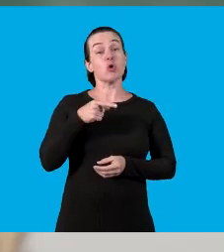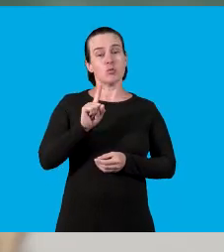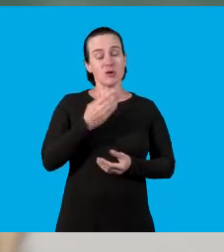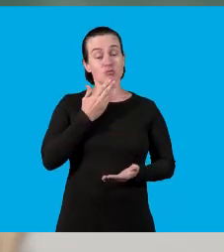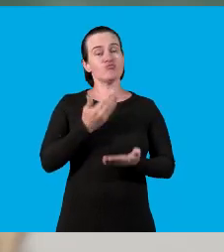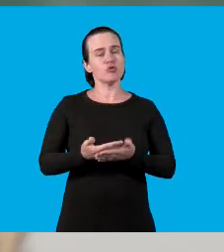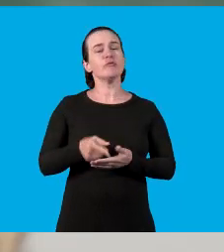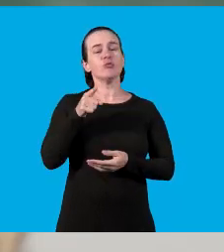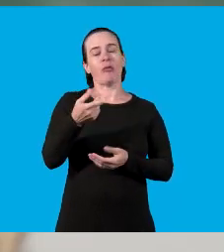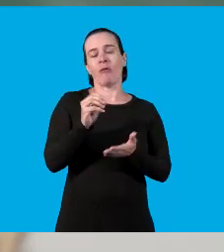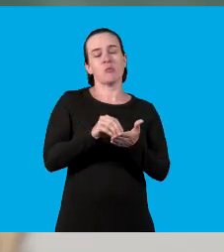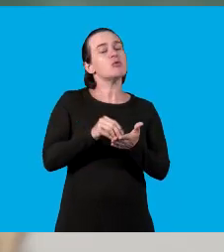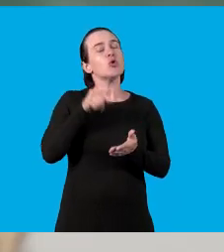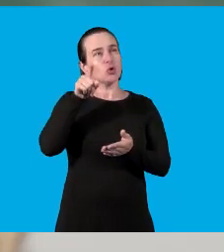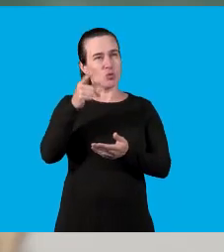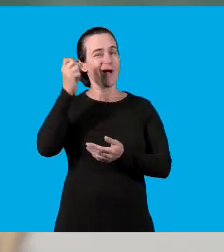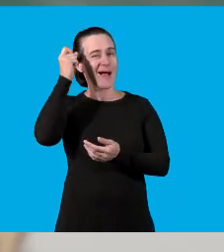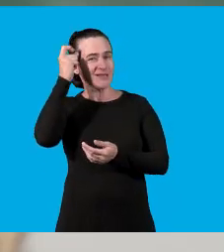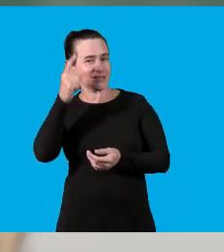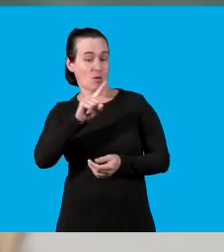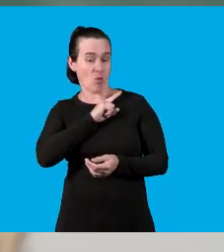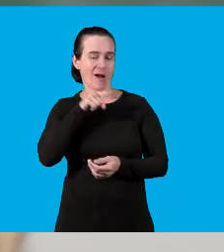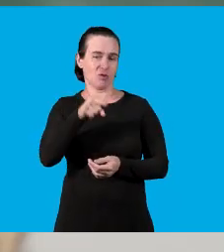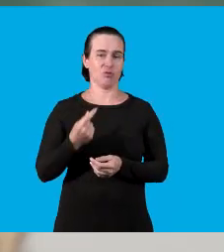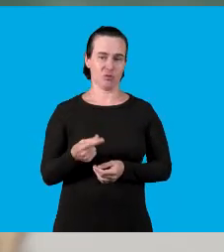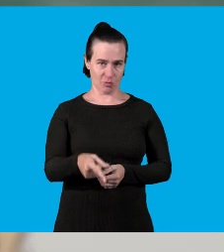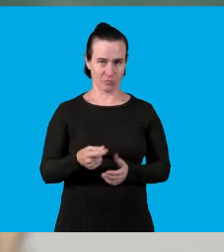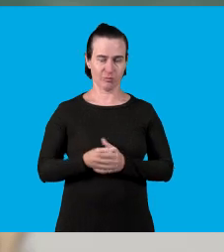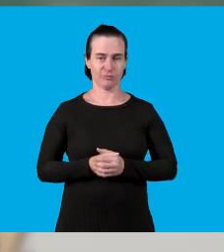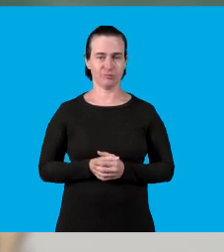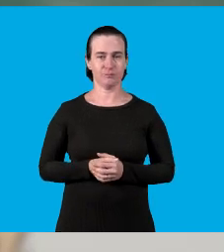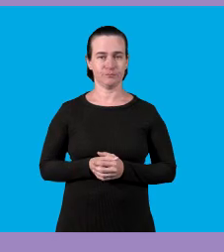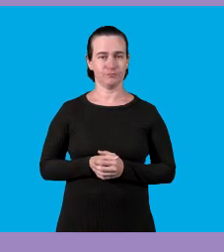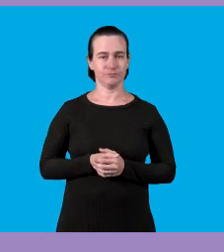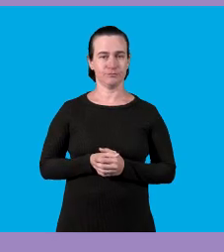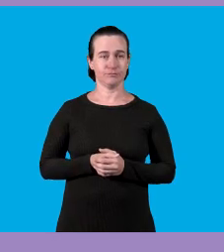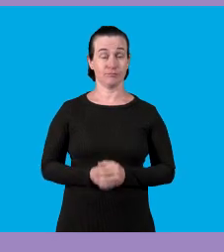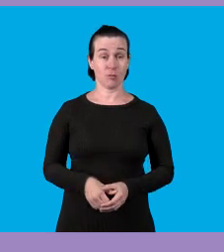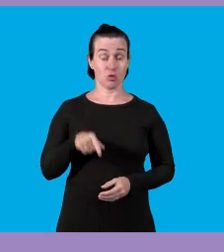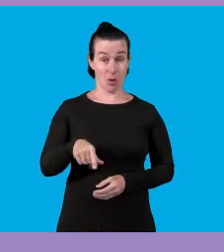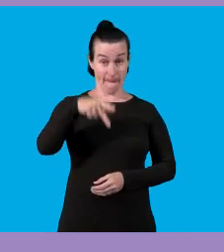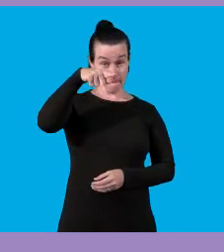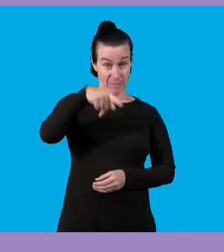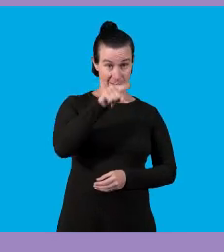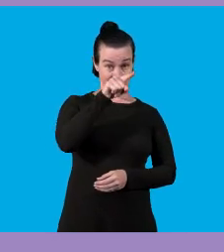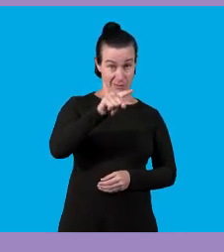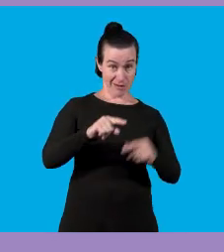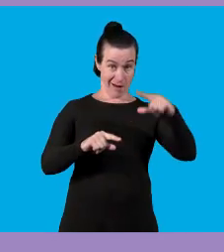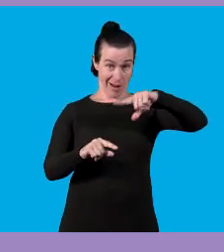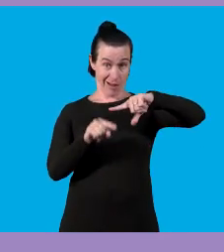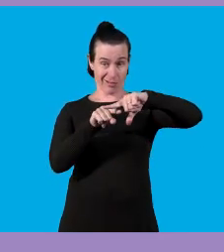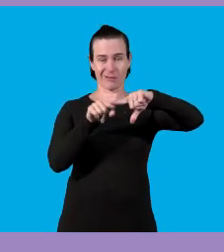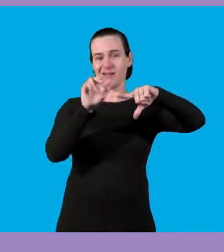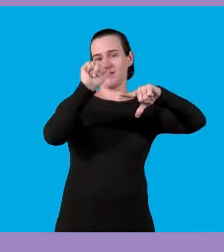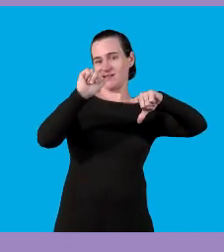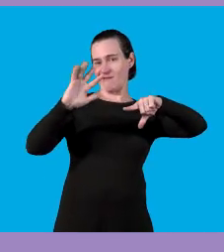you know this is the reason why you are doing that. So now that we have been given angle P as 65